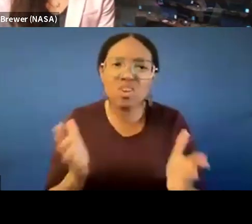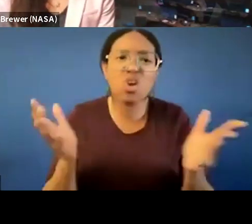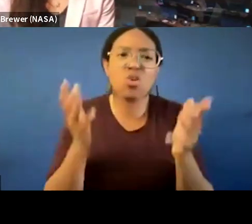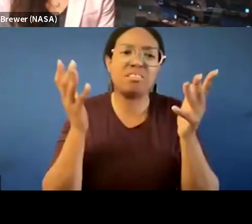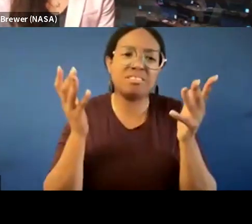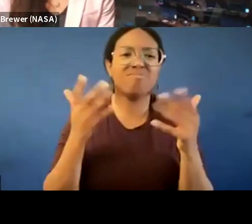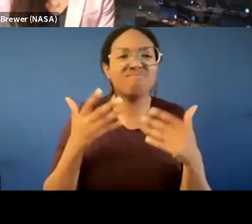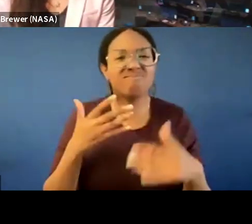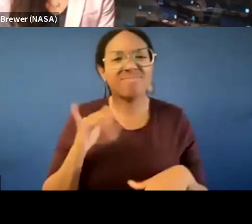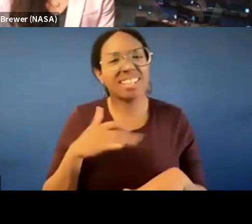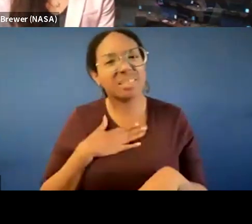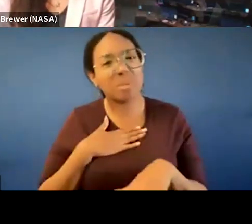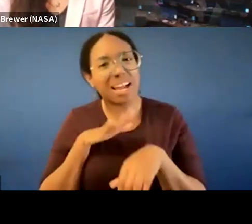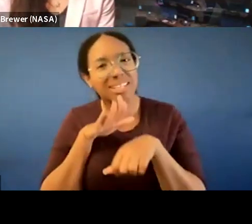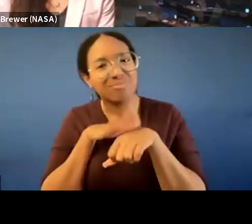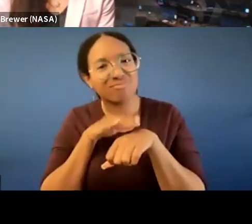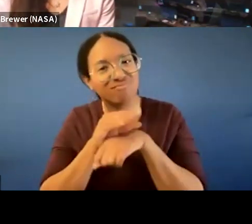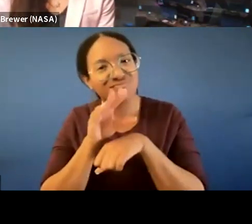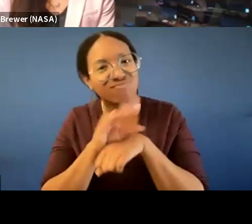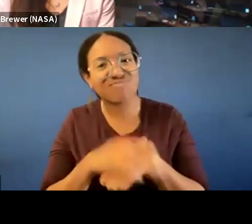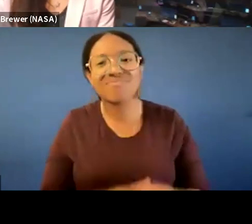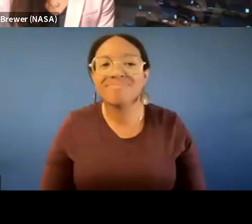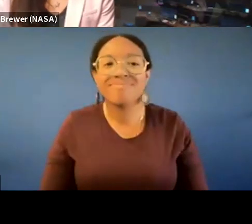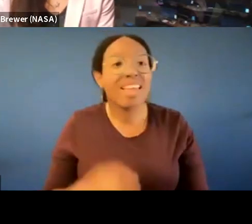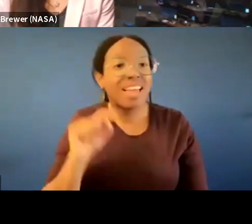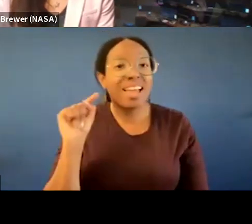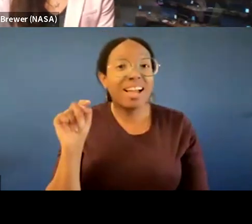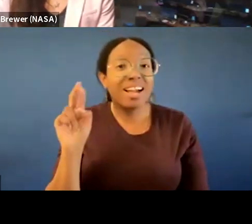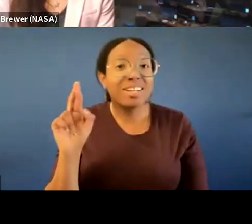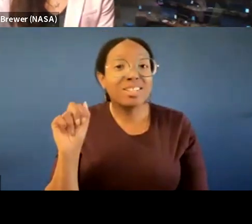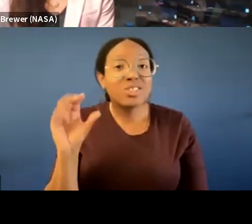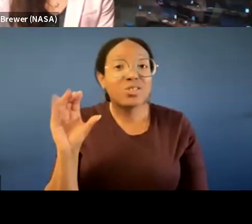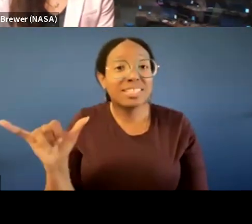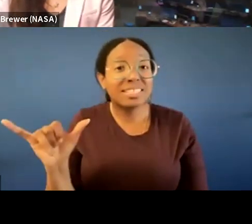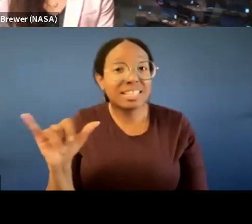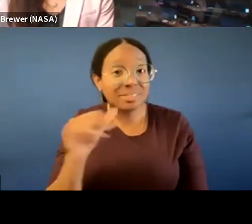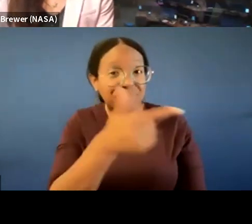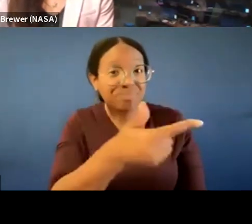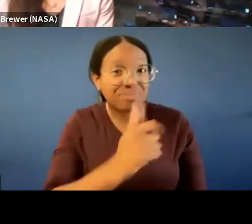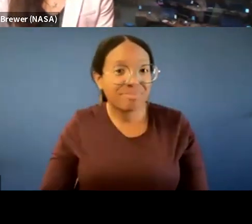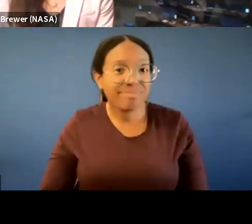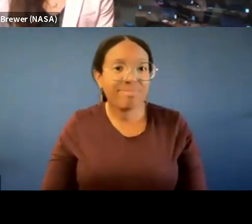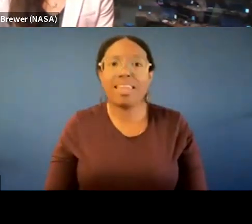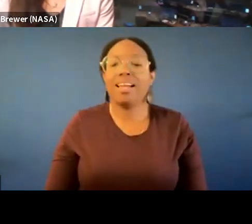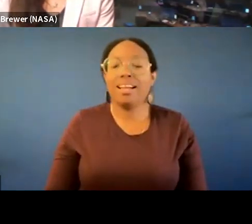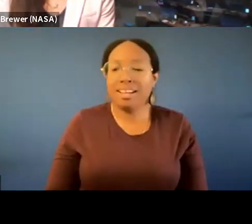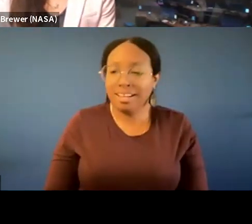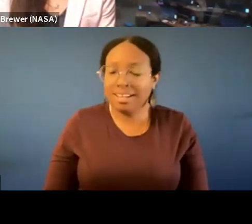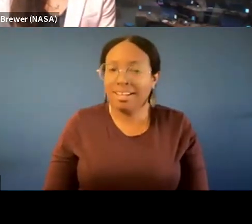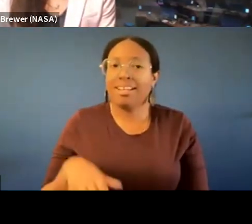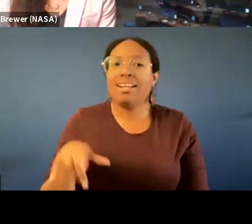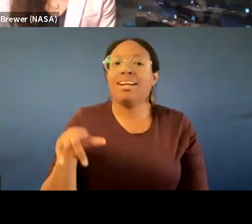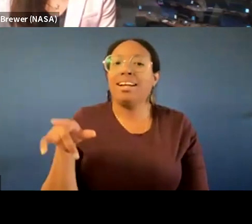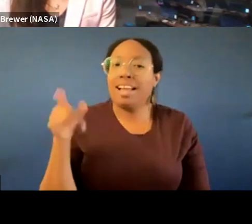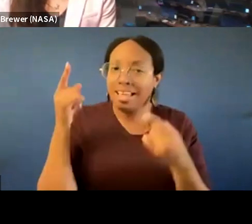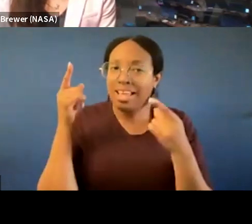recommendation. Tracy, Brittnie, I see your hand. So I think it then incredible words from Tracy. I think it's